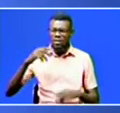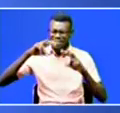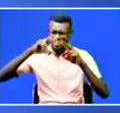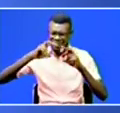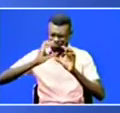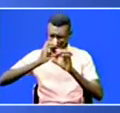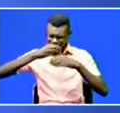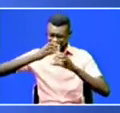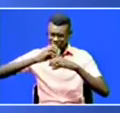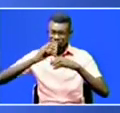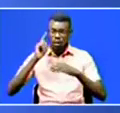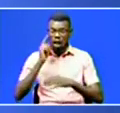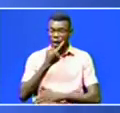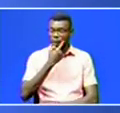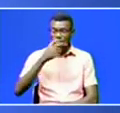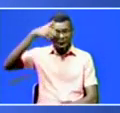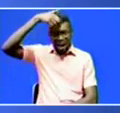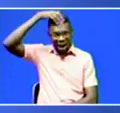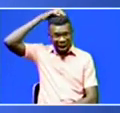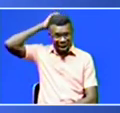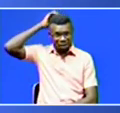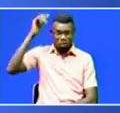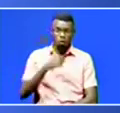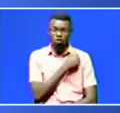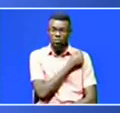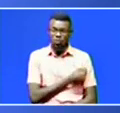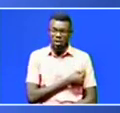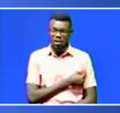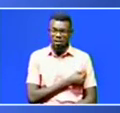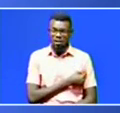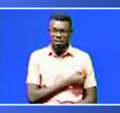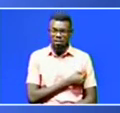Sight First Eye Hospital diagnosed keratoconus.